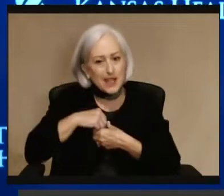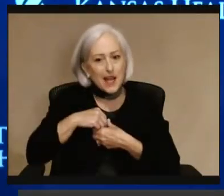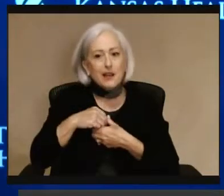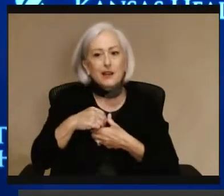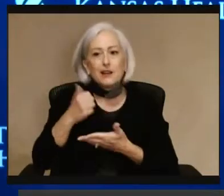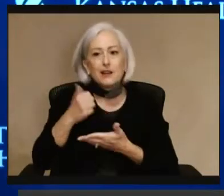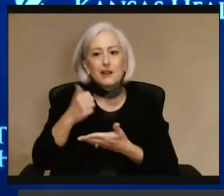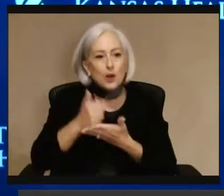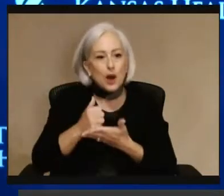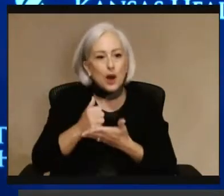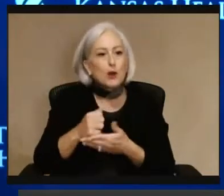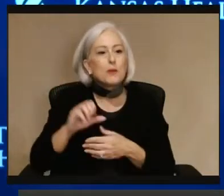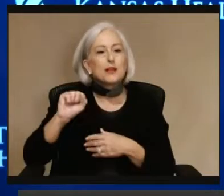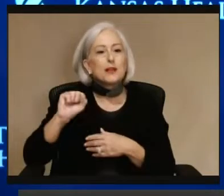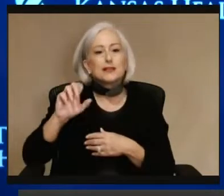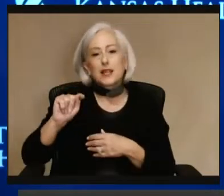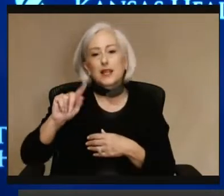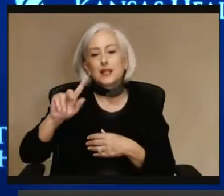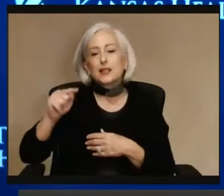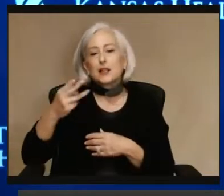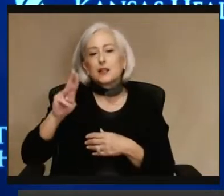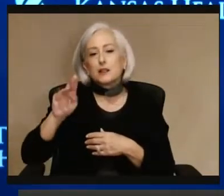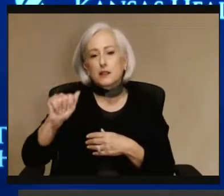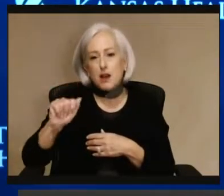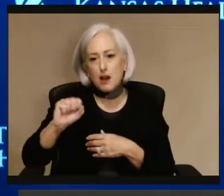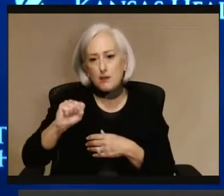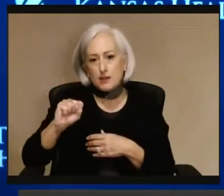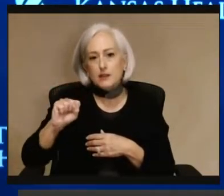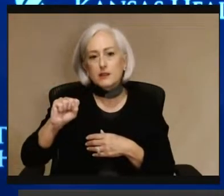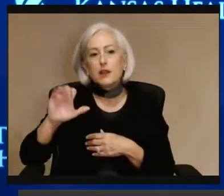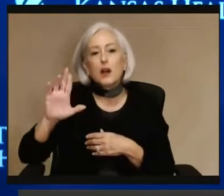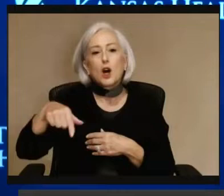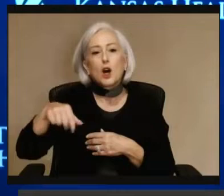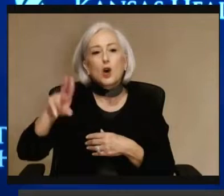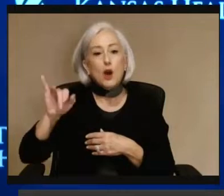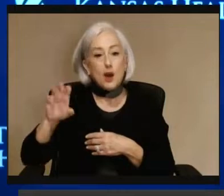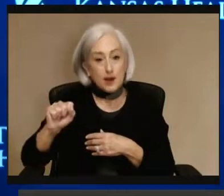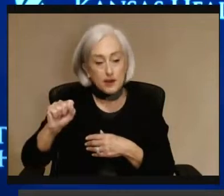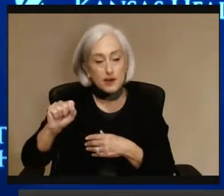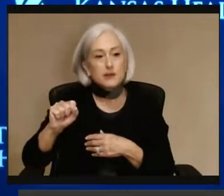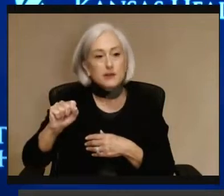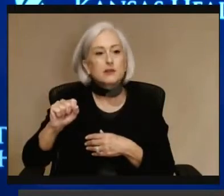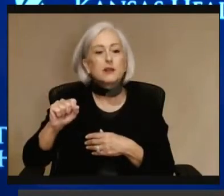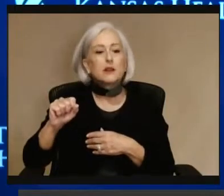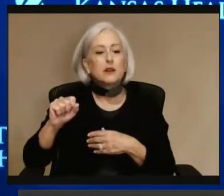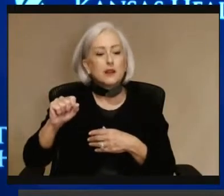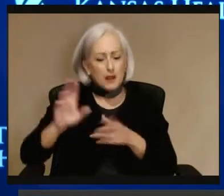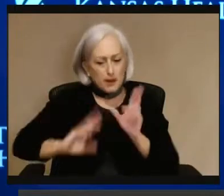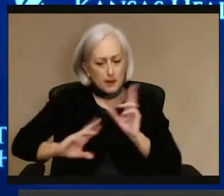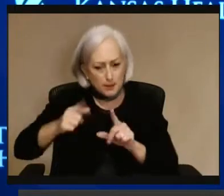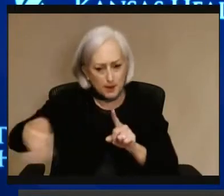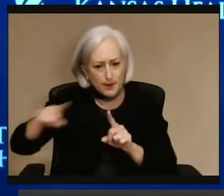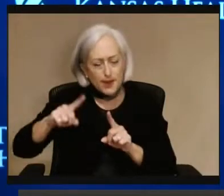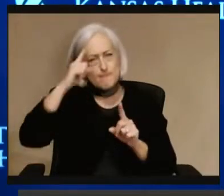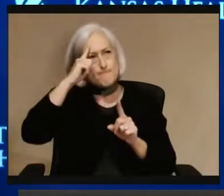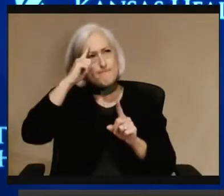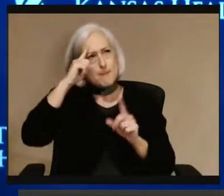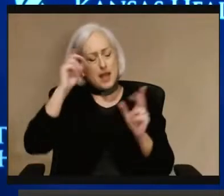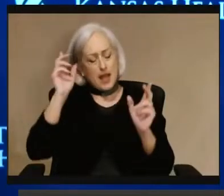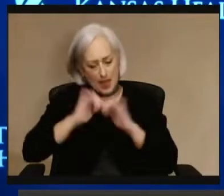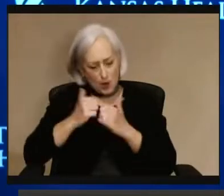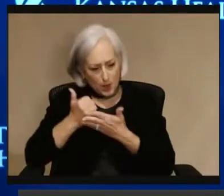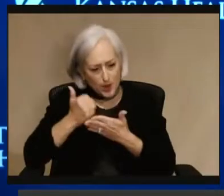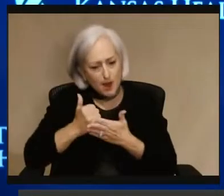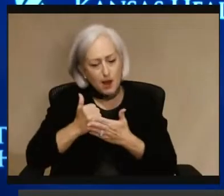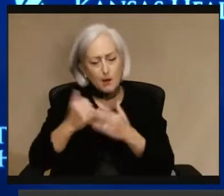with supporters and everybody just wanting to give. How can they help? What can they do? And that hasn't waned. Throughout the entire